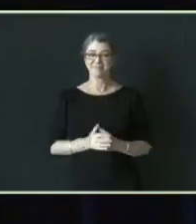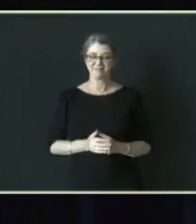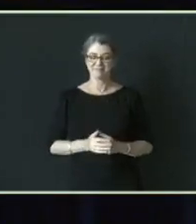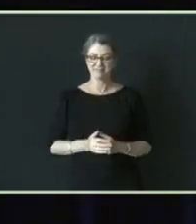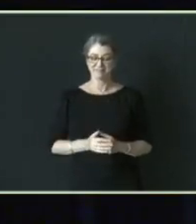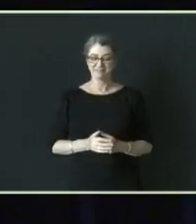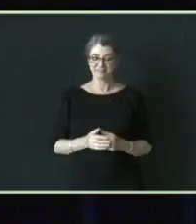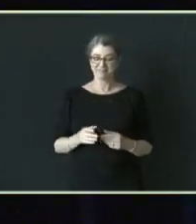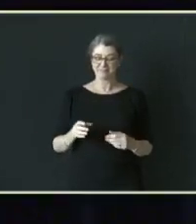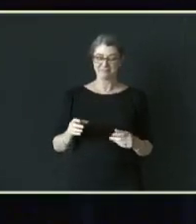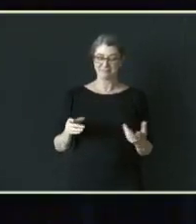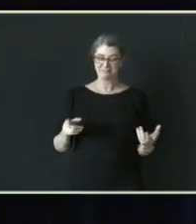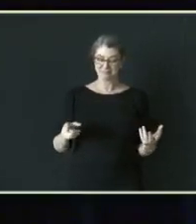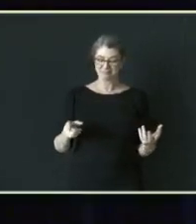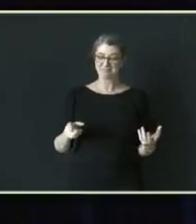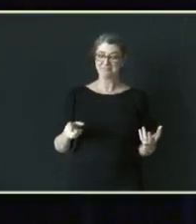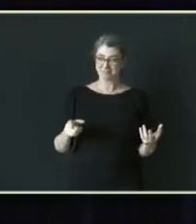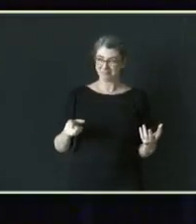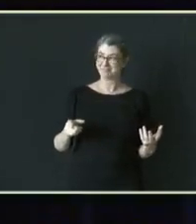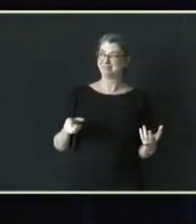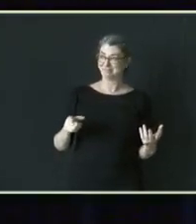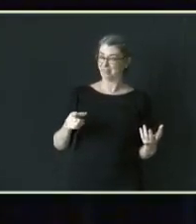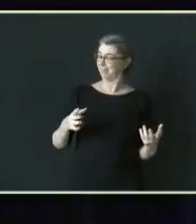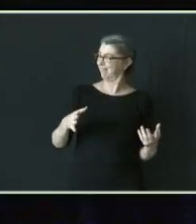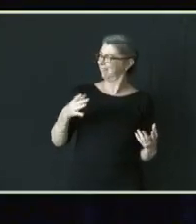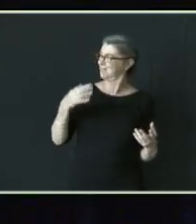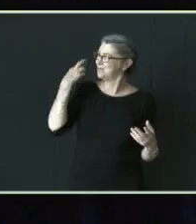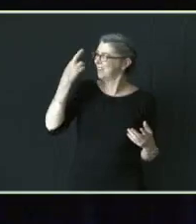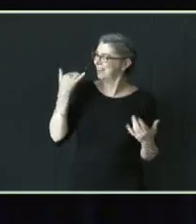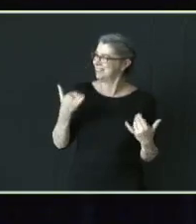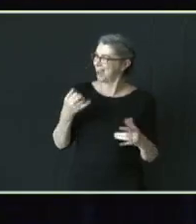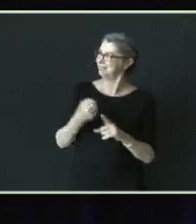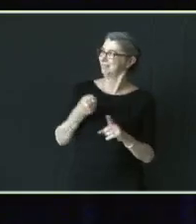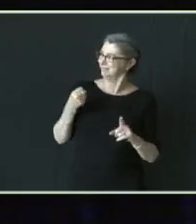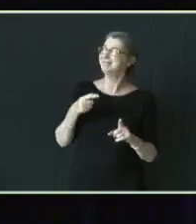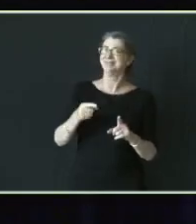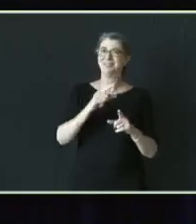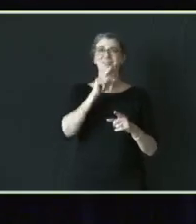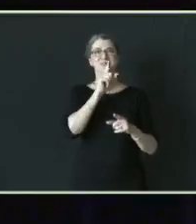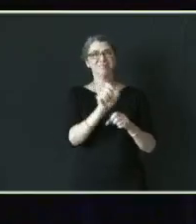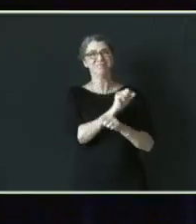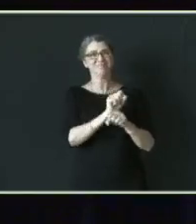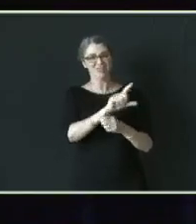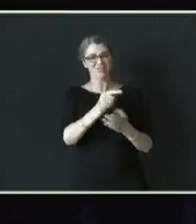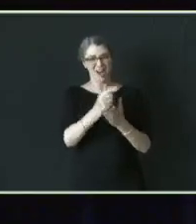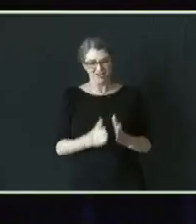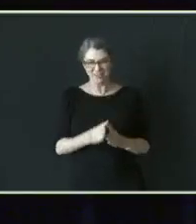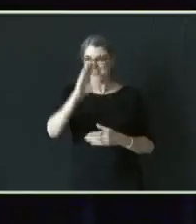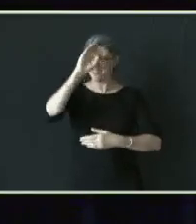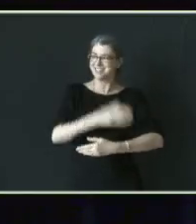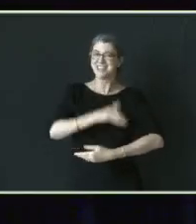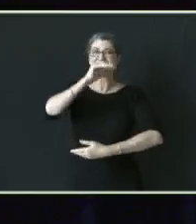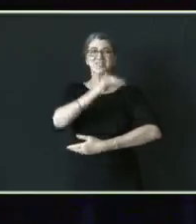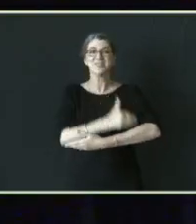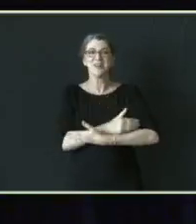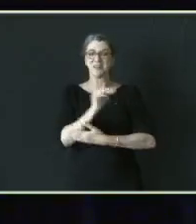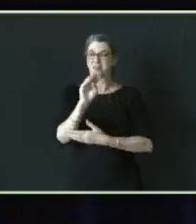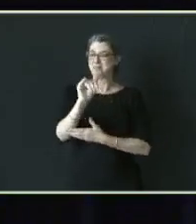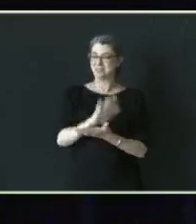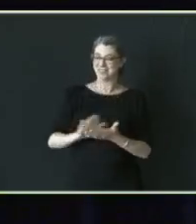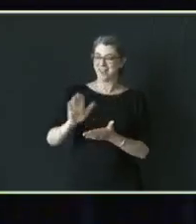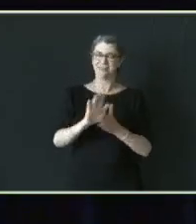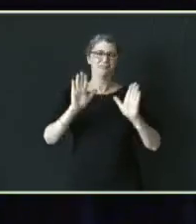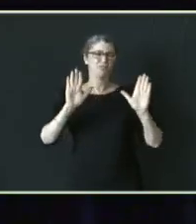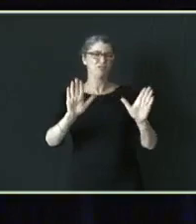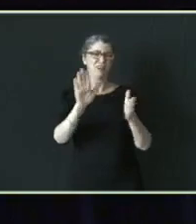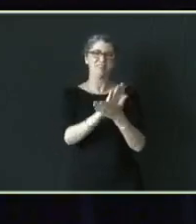has it sunk in yet? You're graduates. You are now sons and daughters of Mercy College, a great institution